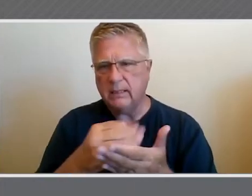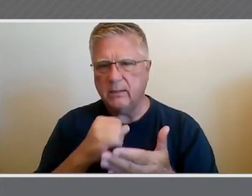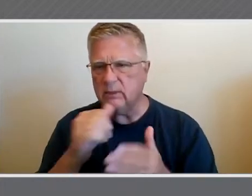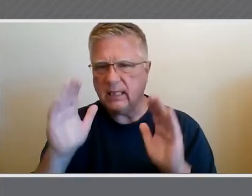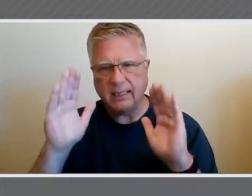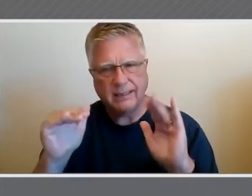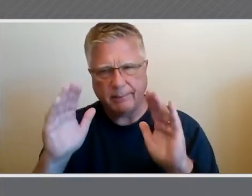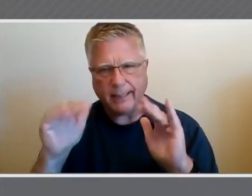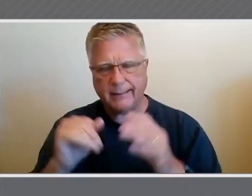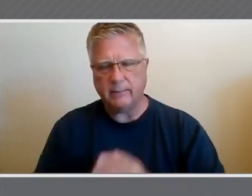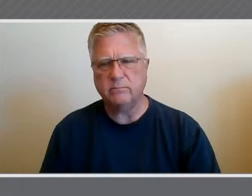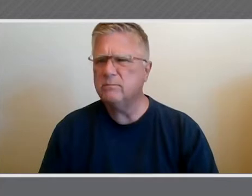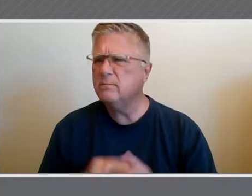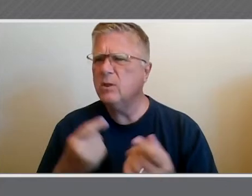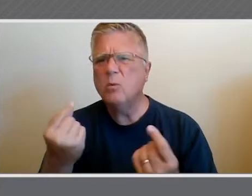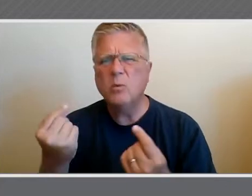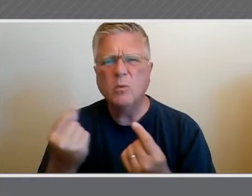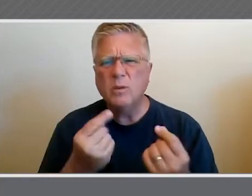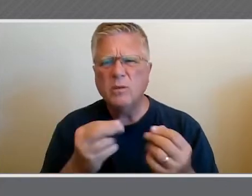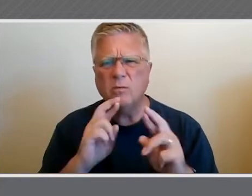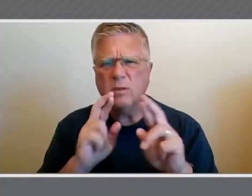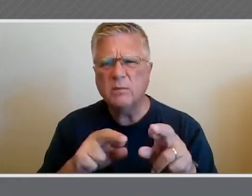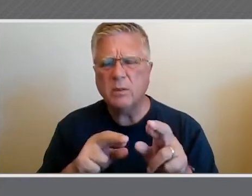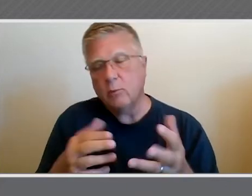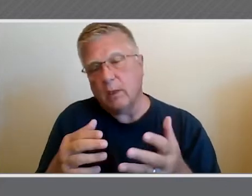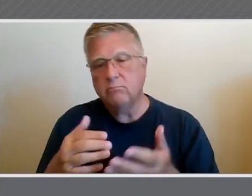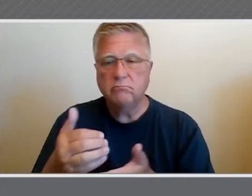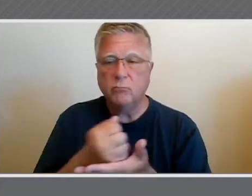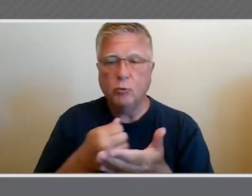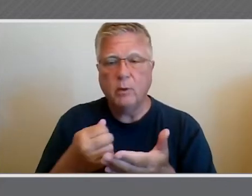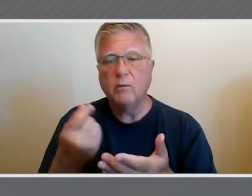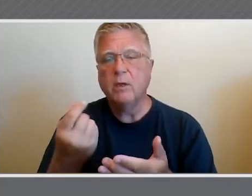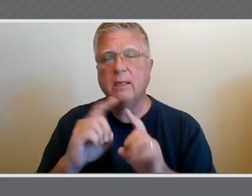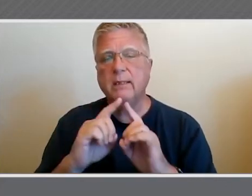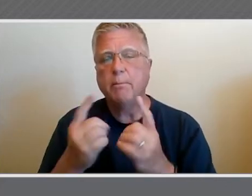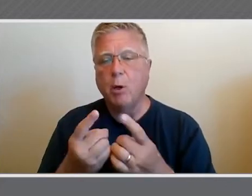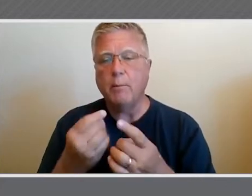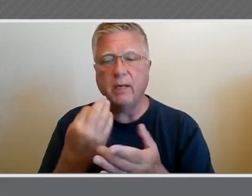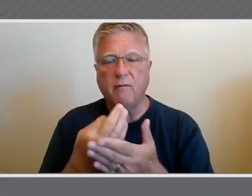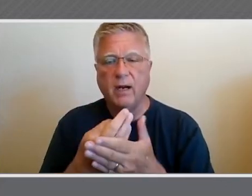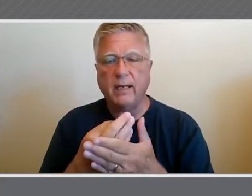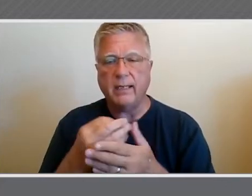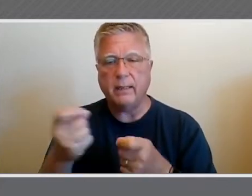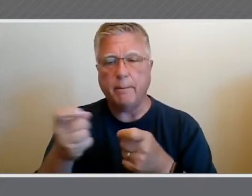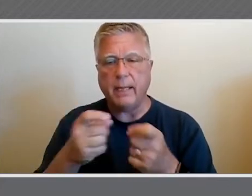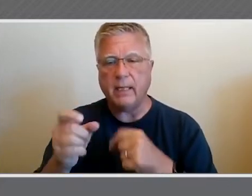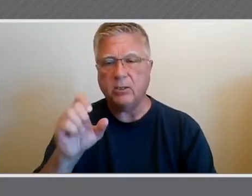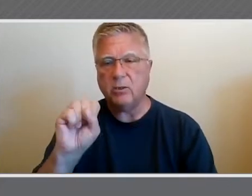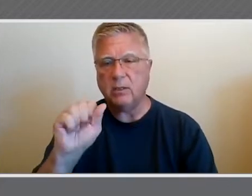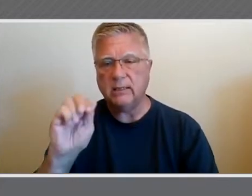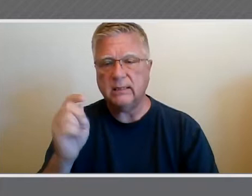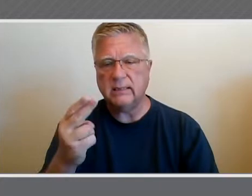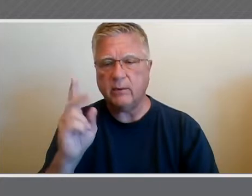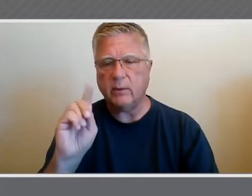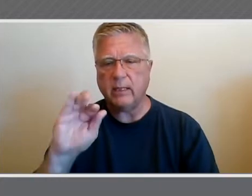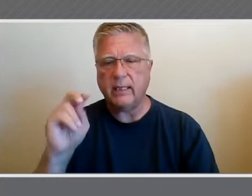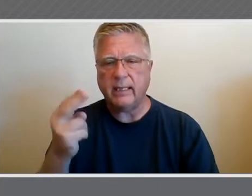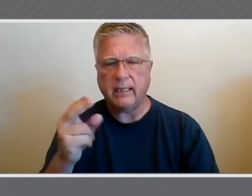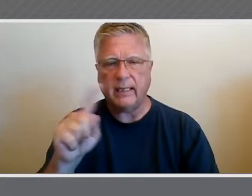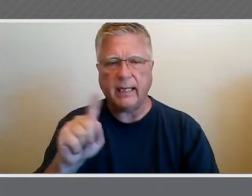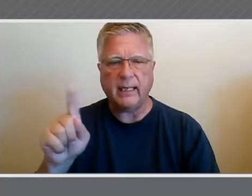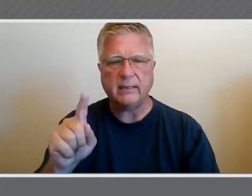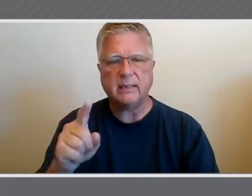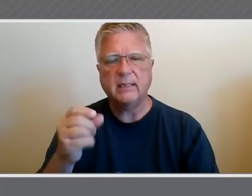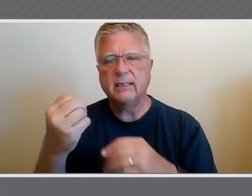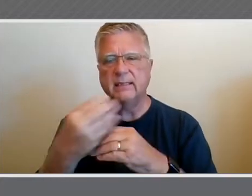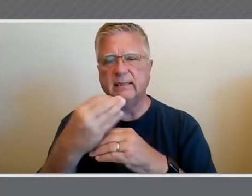do in response? For revenue, the Department of Finance, the revenue manager, Sarah Capps, sent us weekly forecast